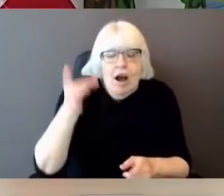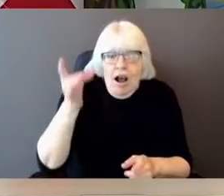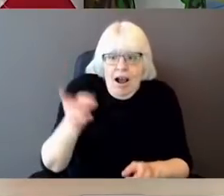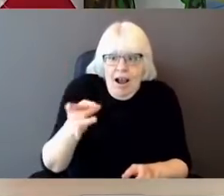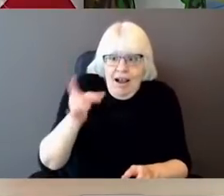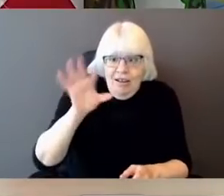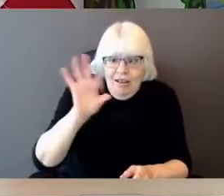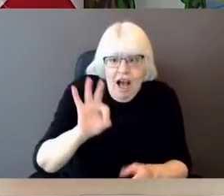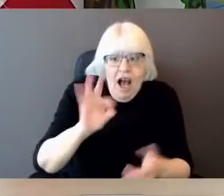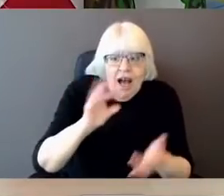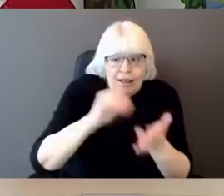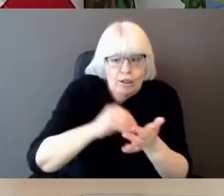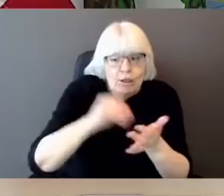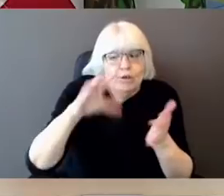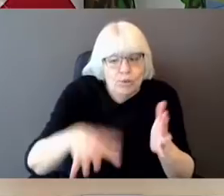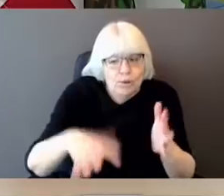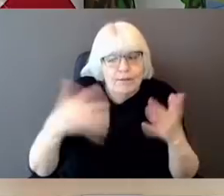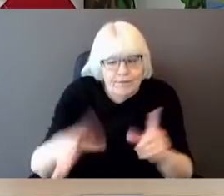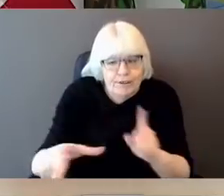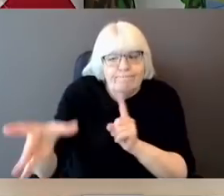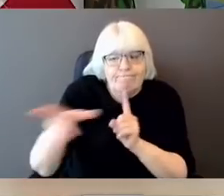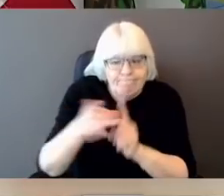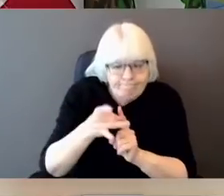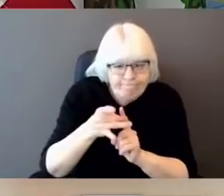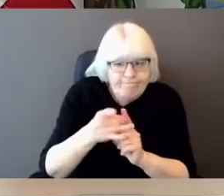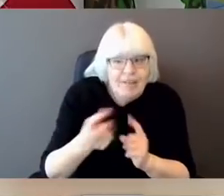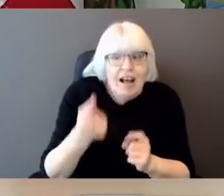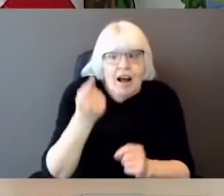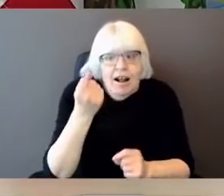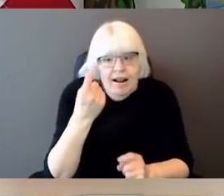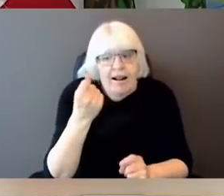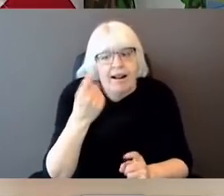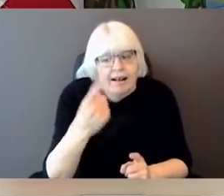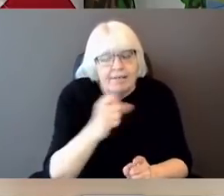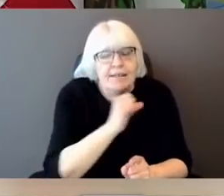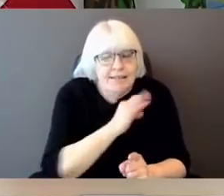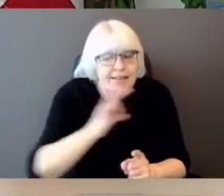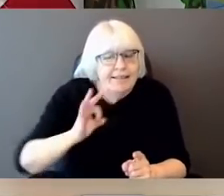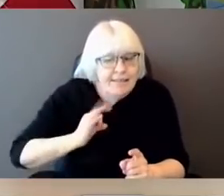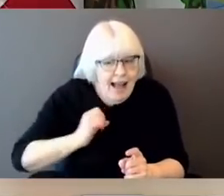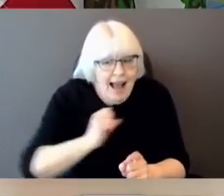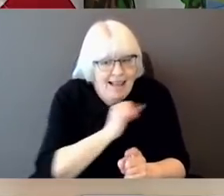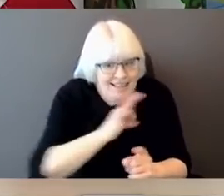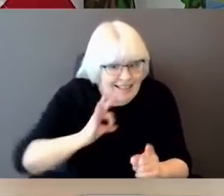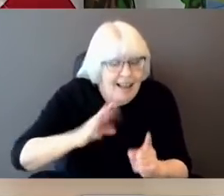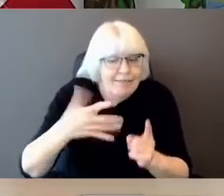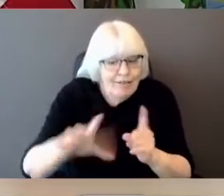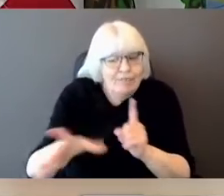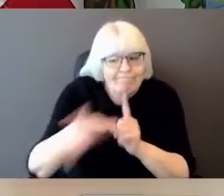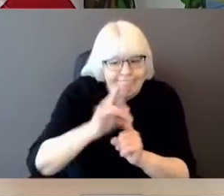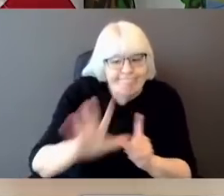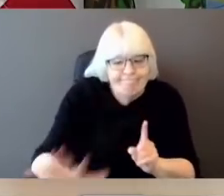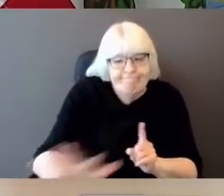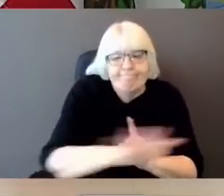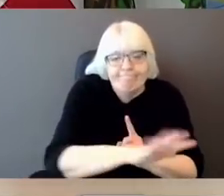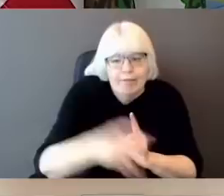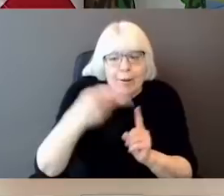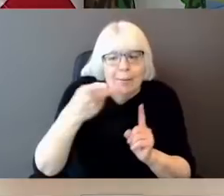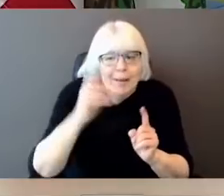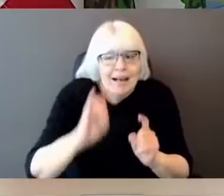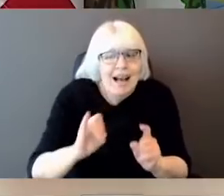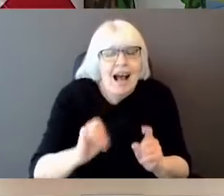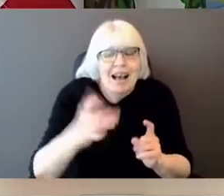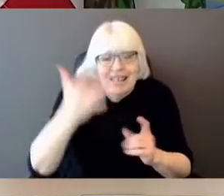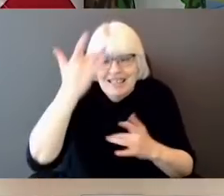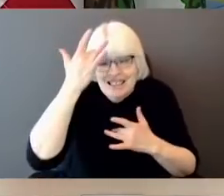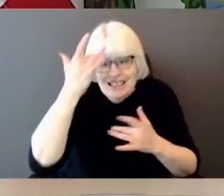across PEI. In terms of outbreaks, there are outbreaks in 7 long-term care facilities. There is an outbreak at